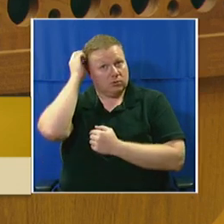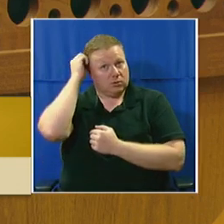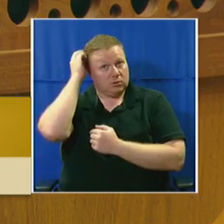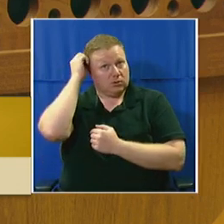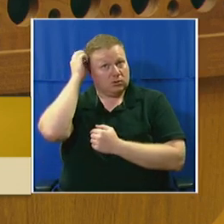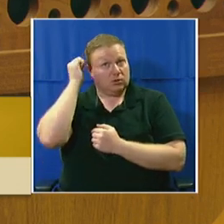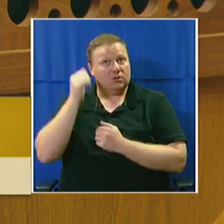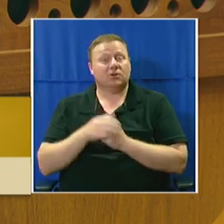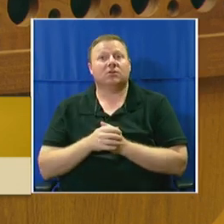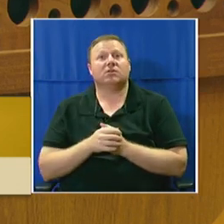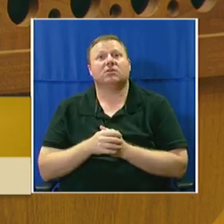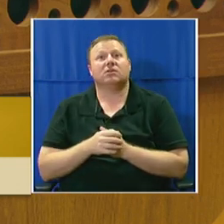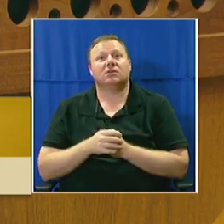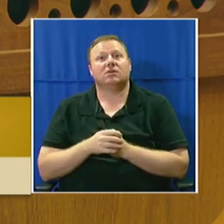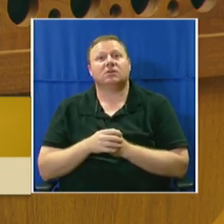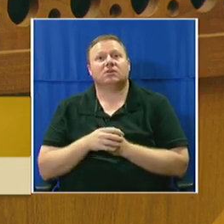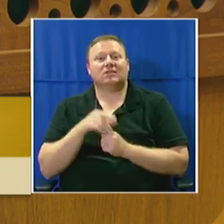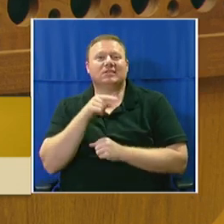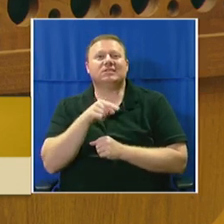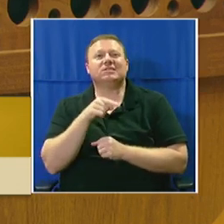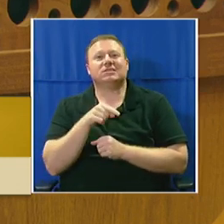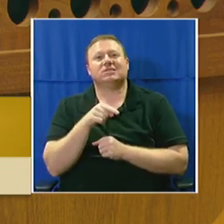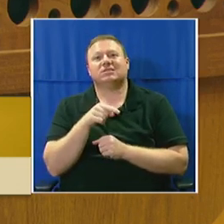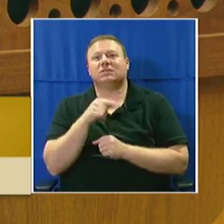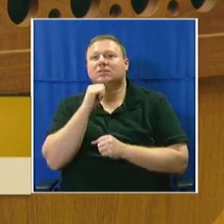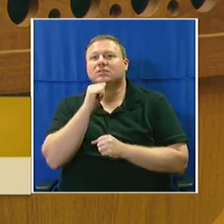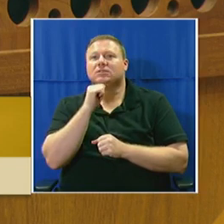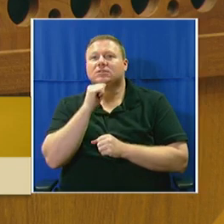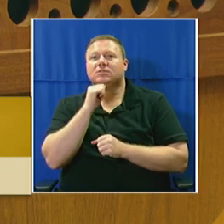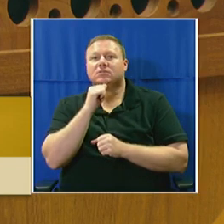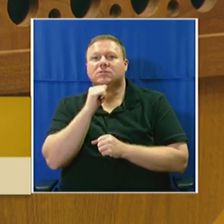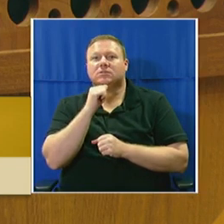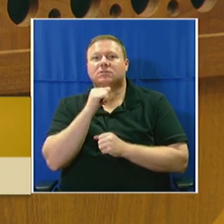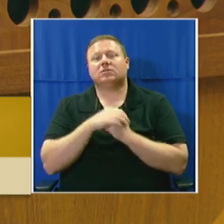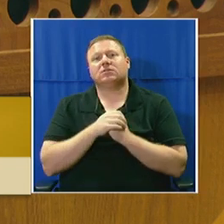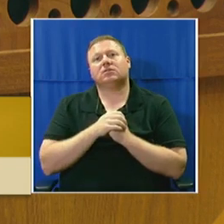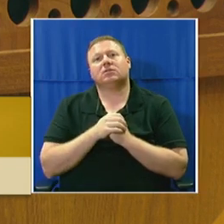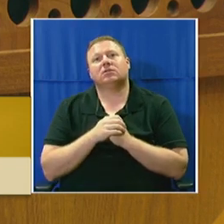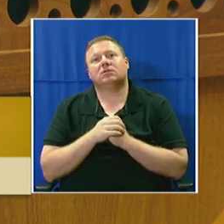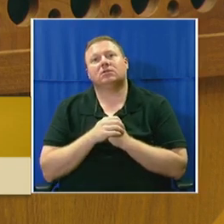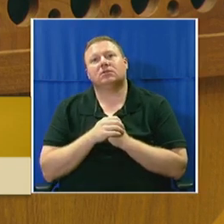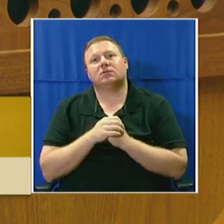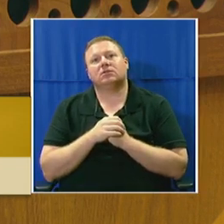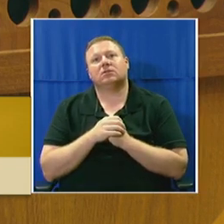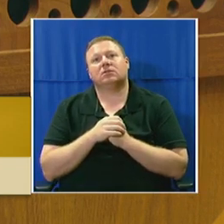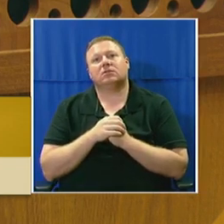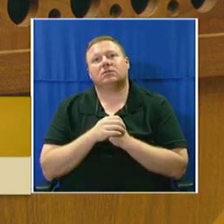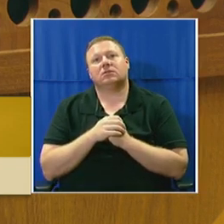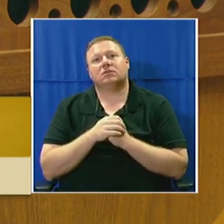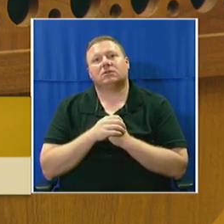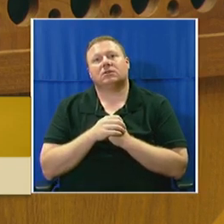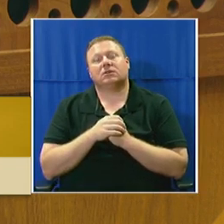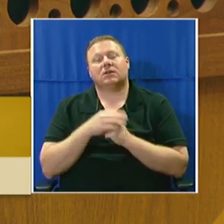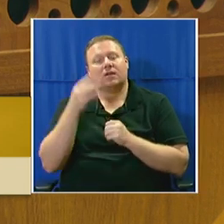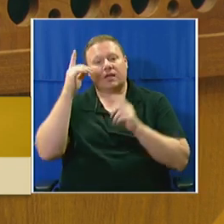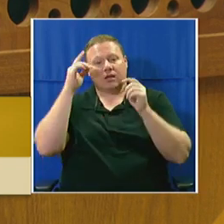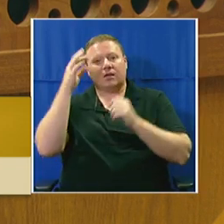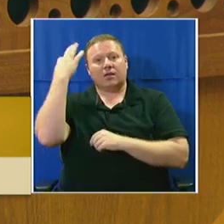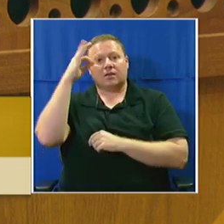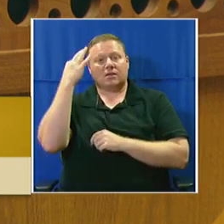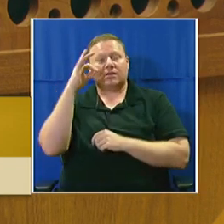women the 16 days of activism against violence on women and children this